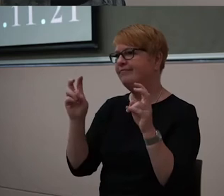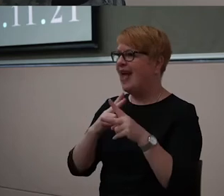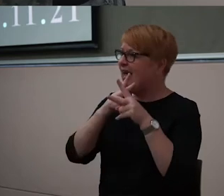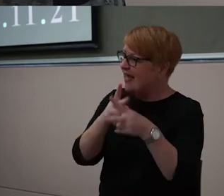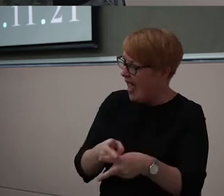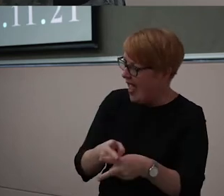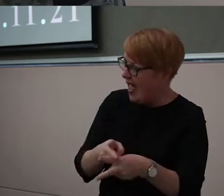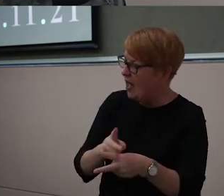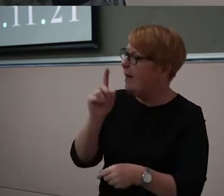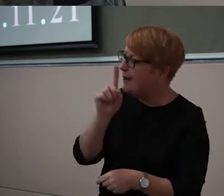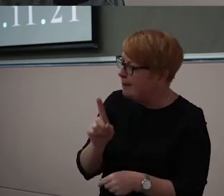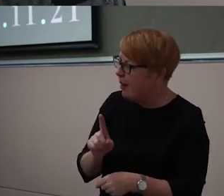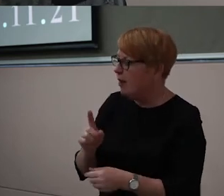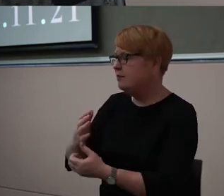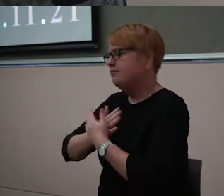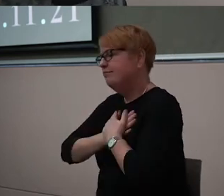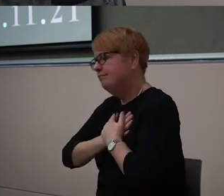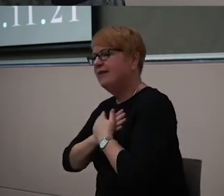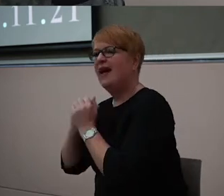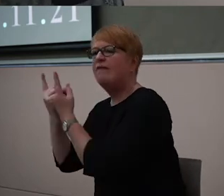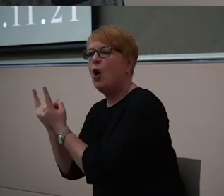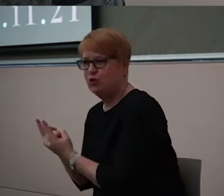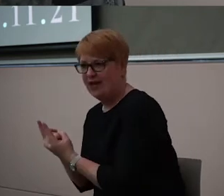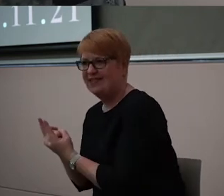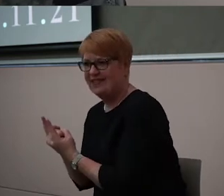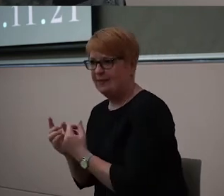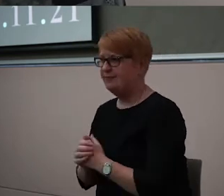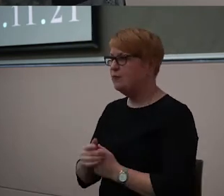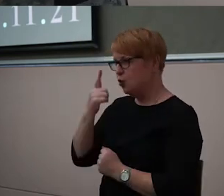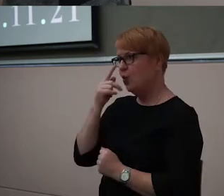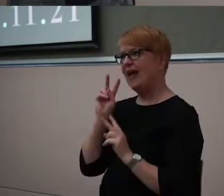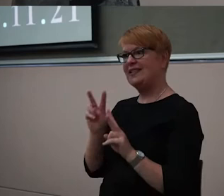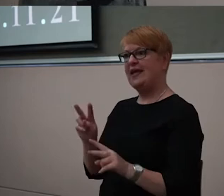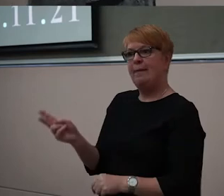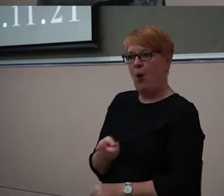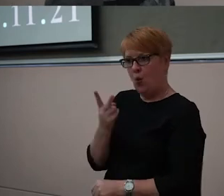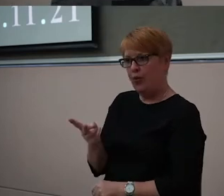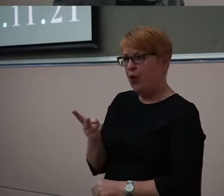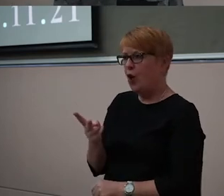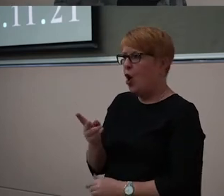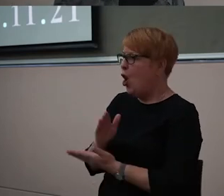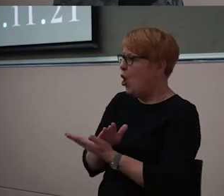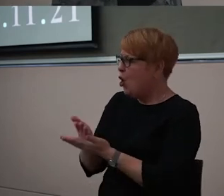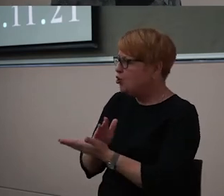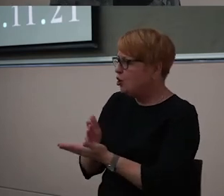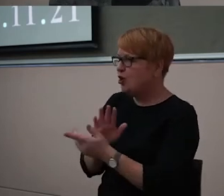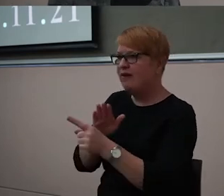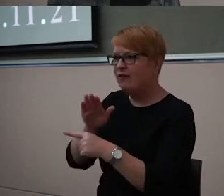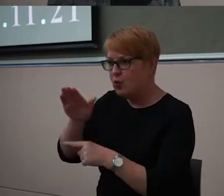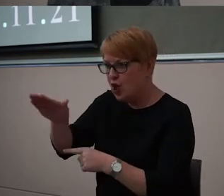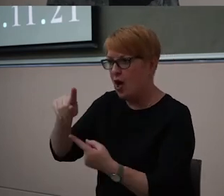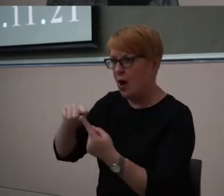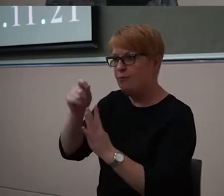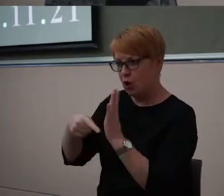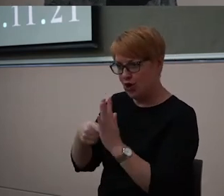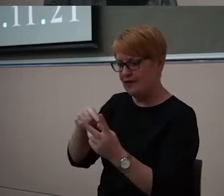objects. And you can see both of those displays, the Uncertain Futures project and the